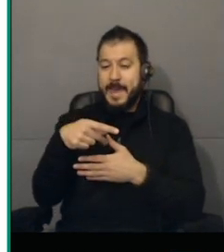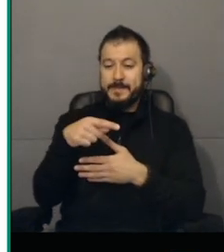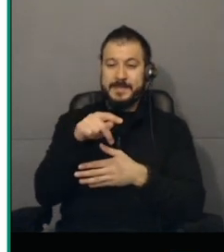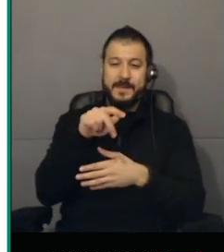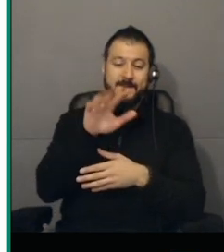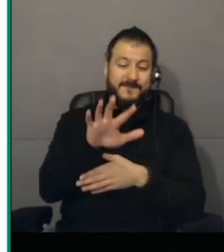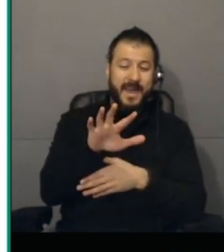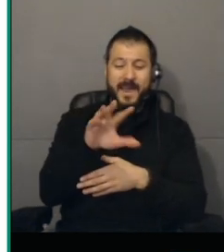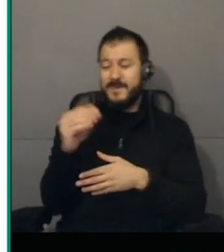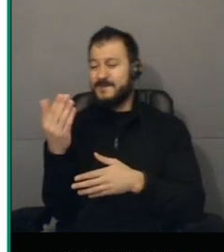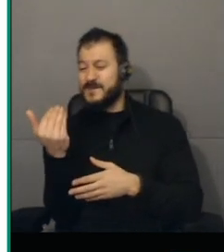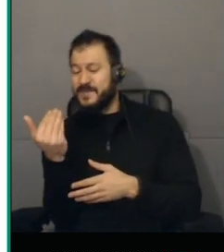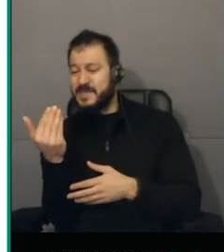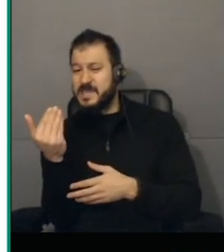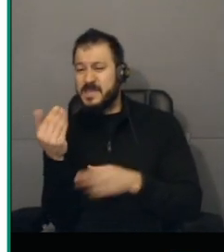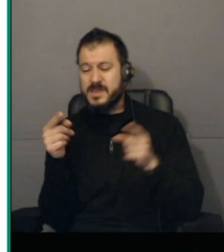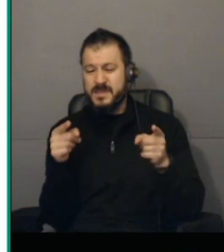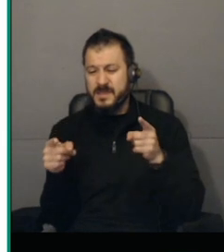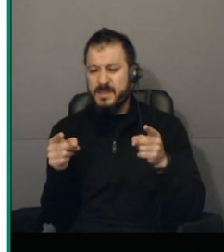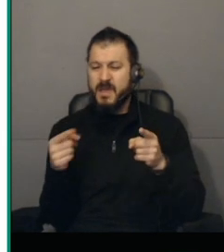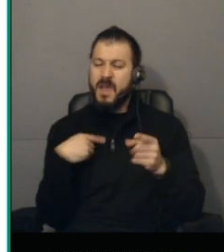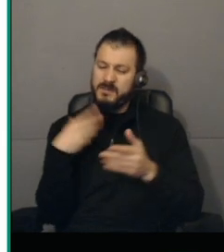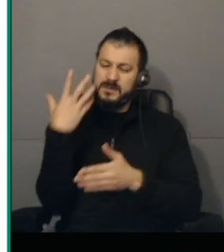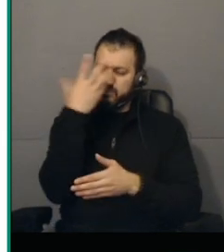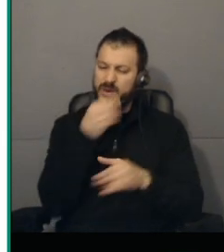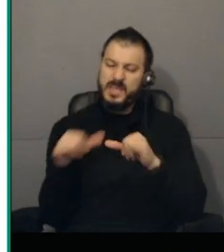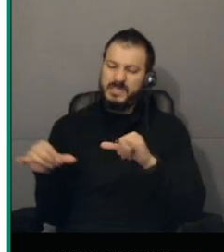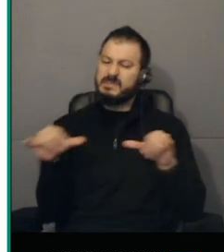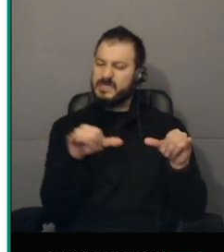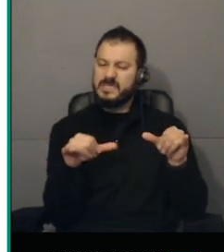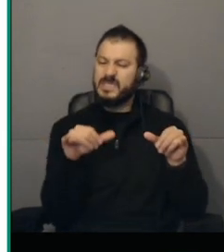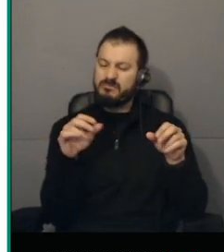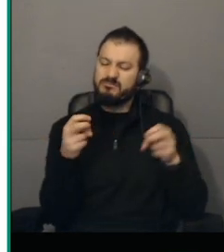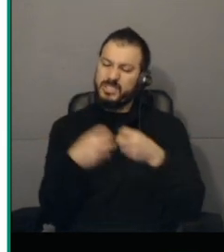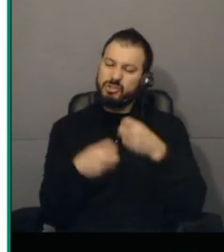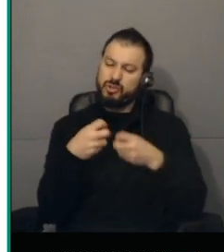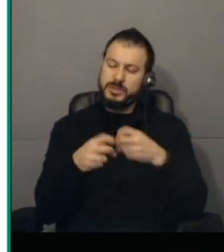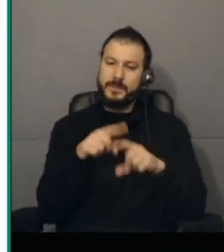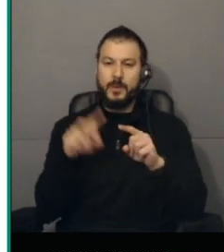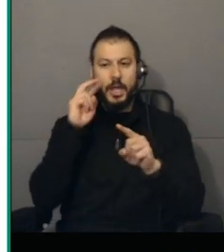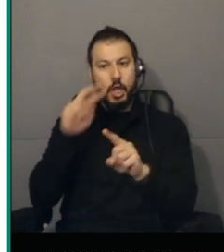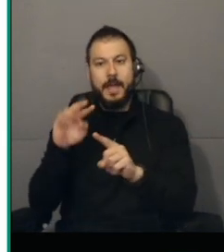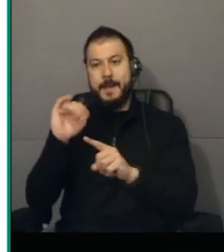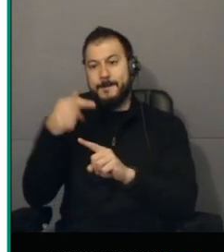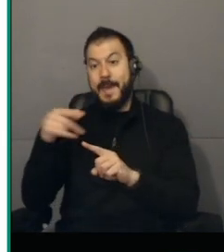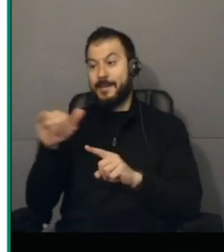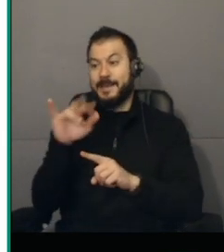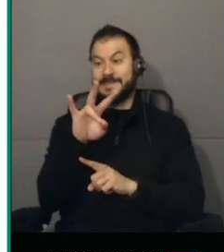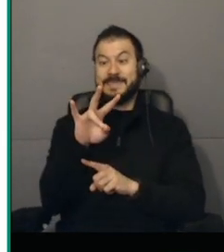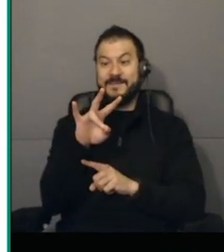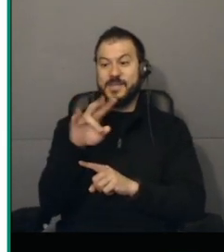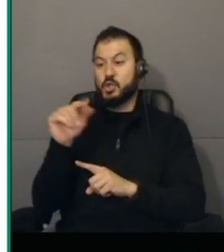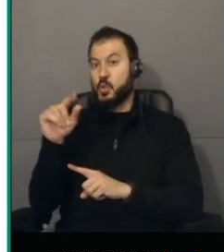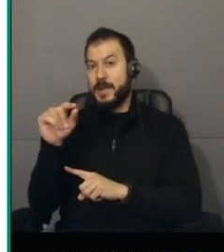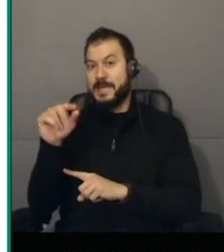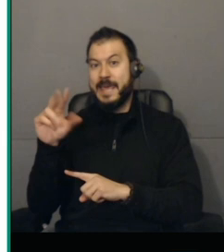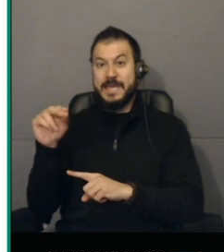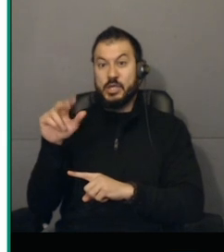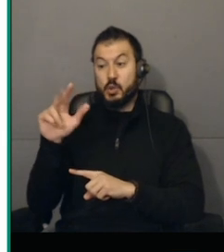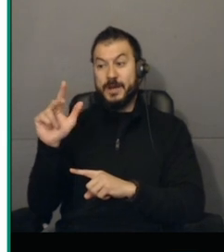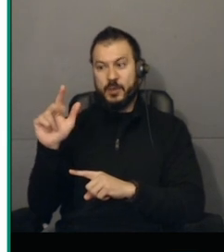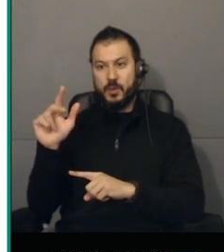5 and 15 are, well, they have some pretty consistent issues, but we can also see that maps like 7, 20,